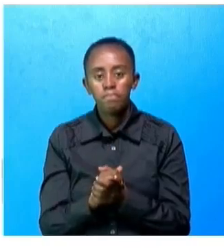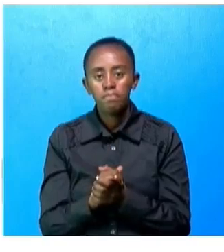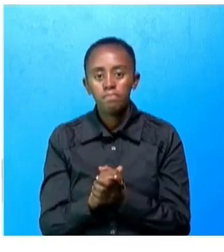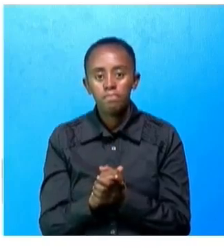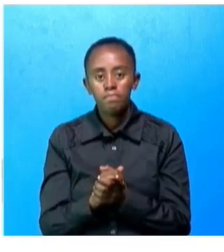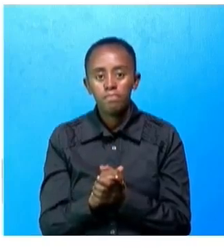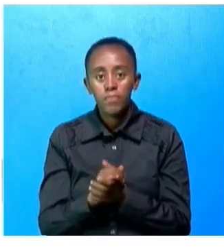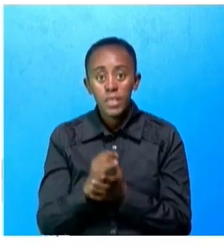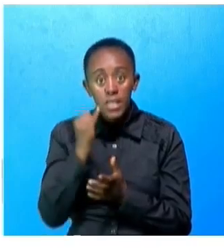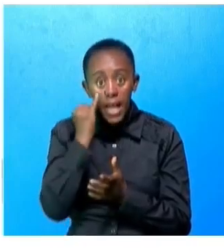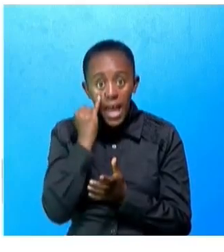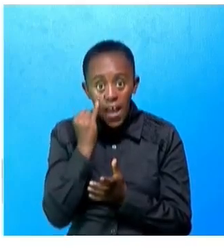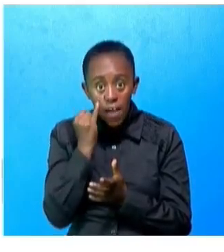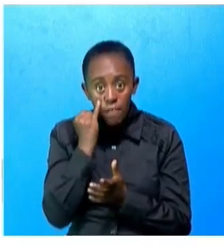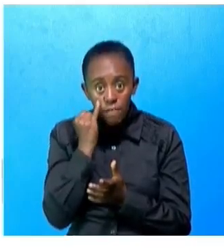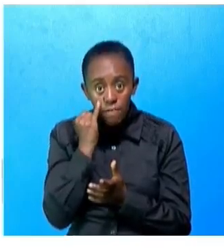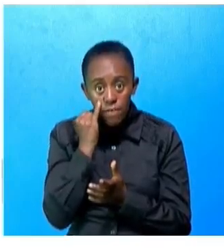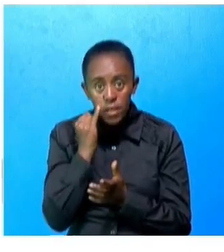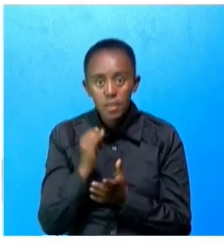If